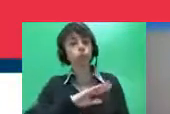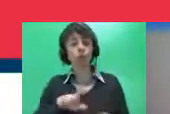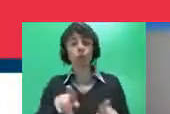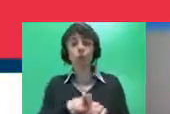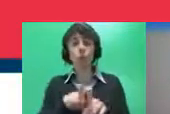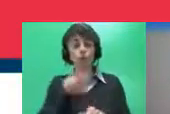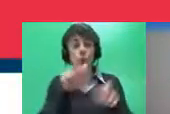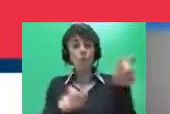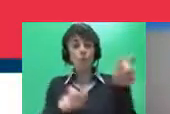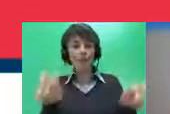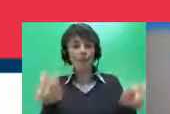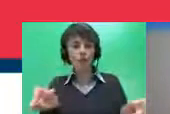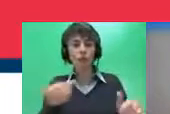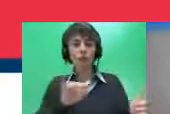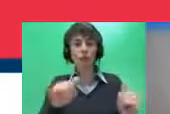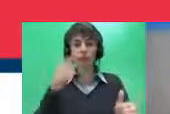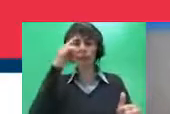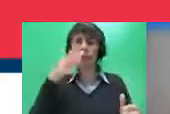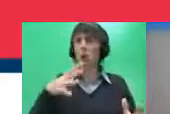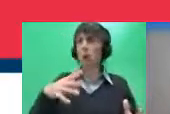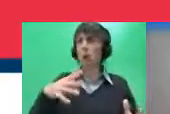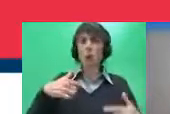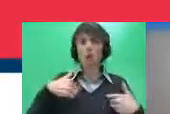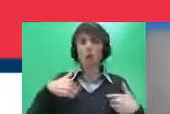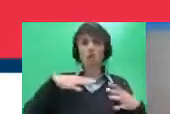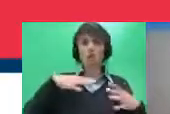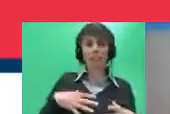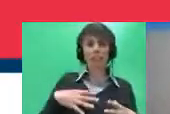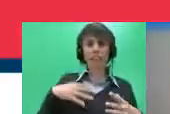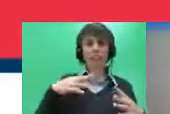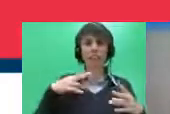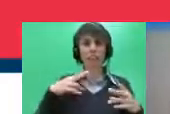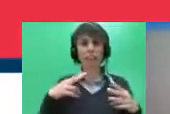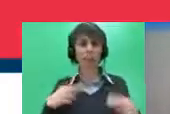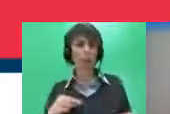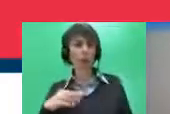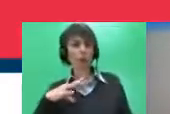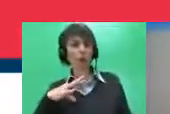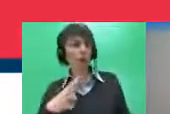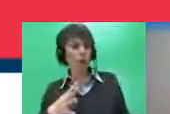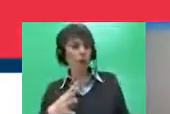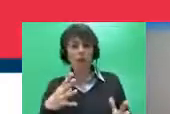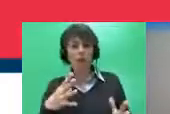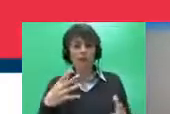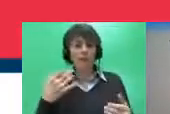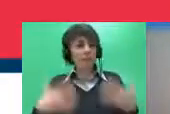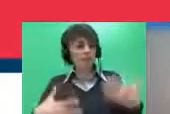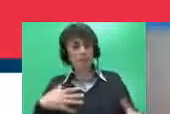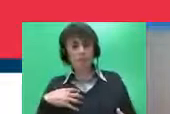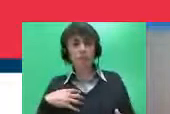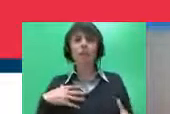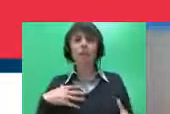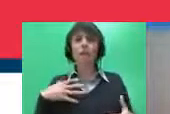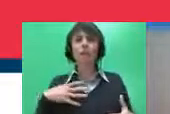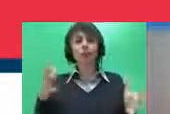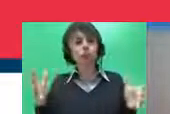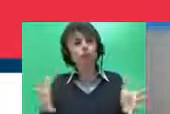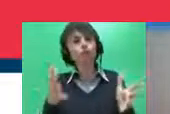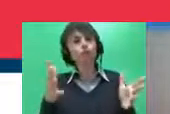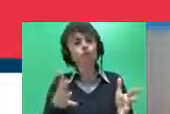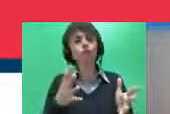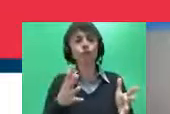the chronic pain and fatigue. It's going to form the basis for conversations with the Department of Health and Social Care around the medico-legal implications